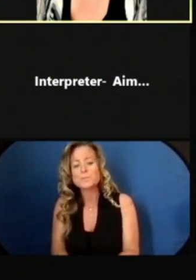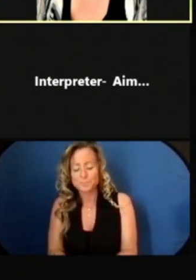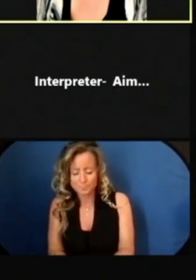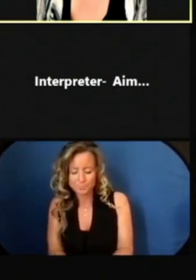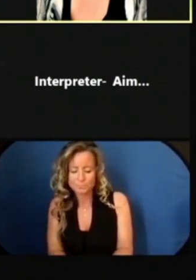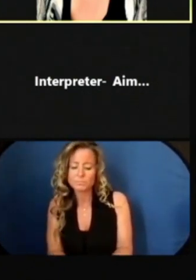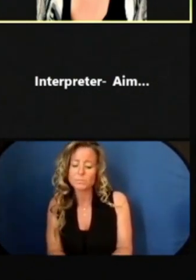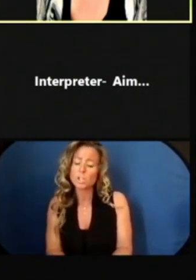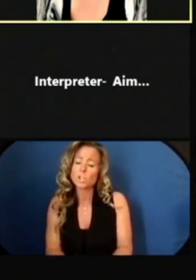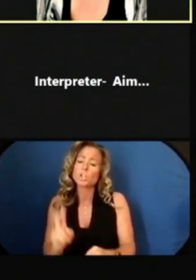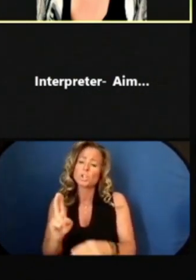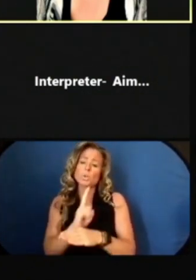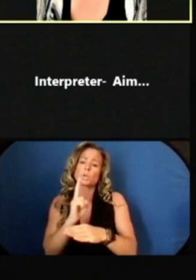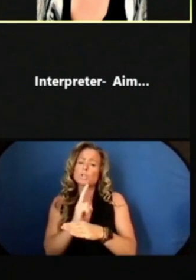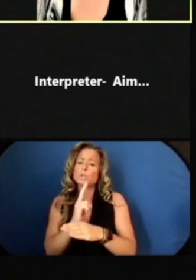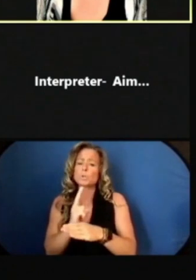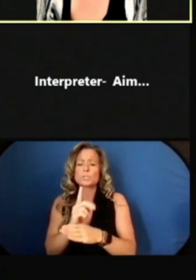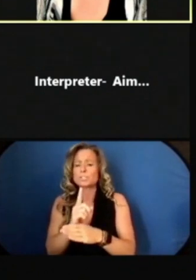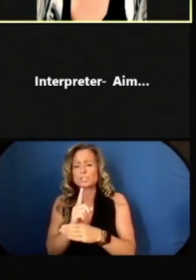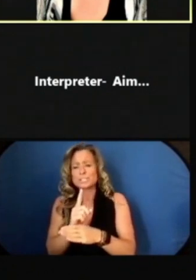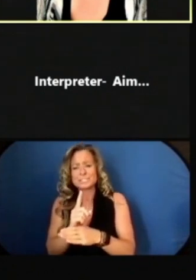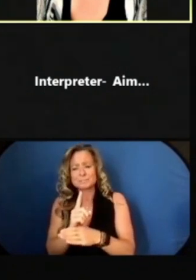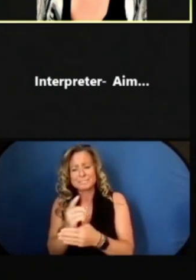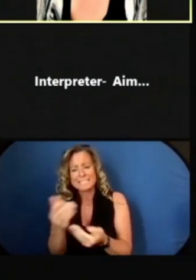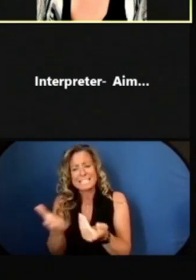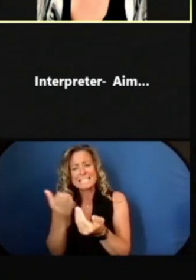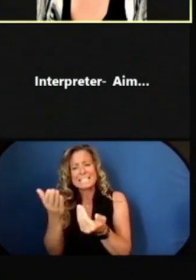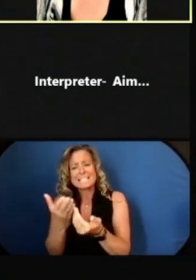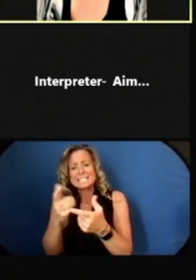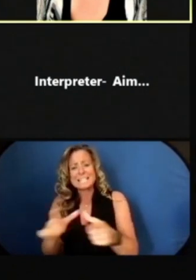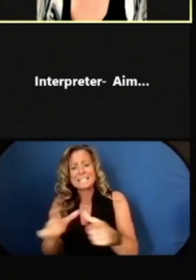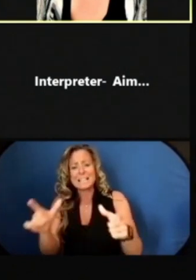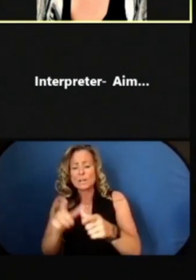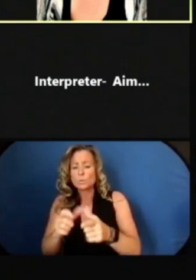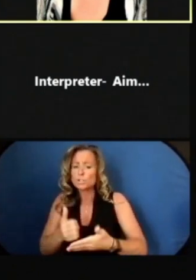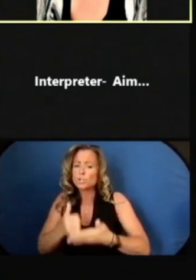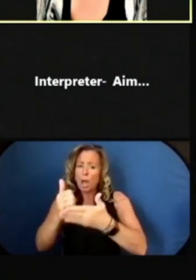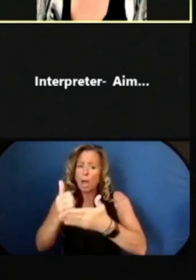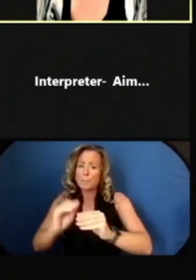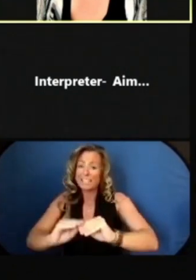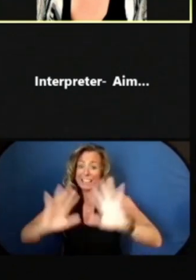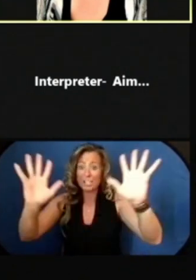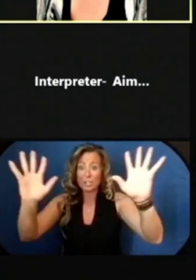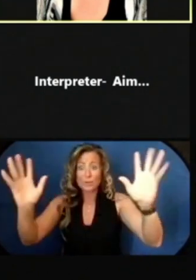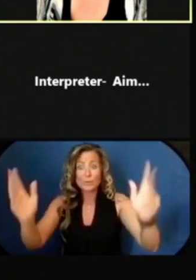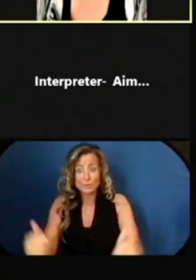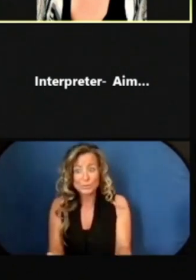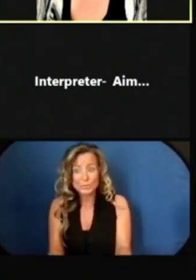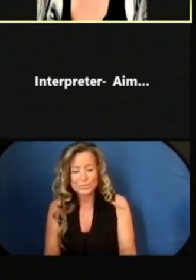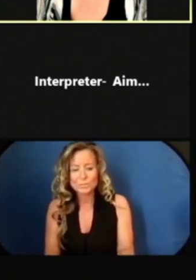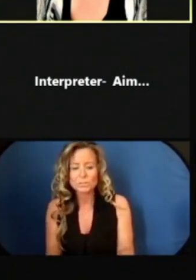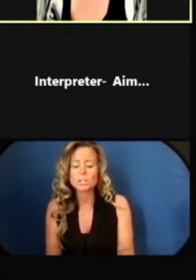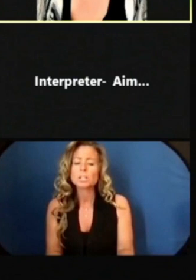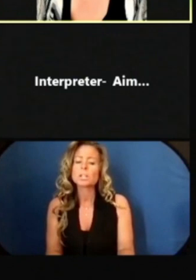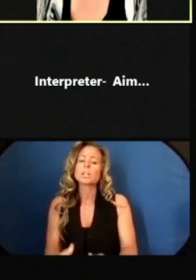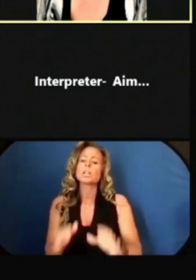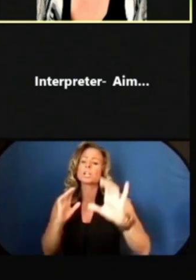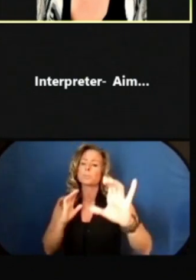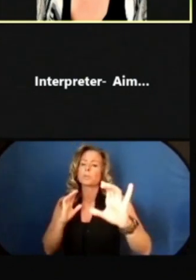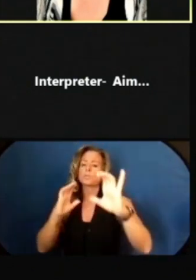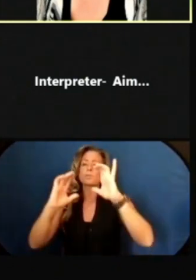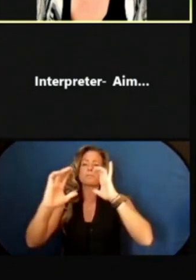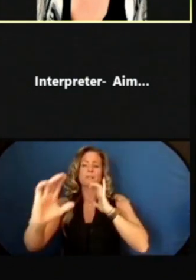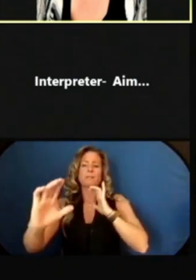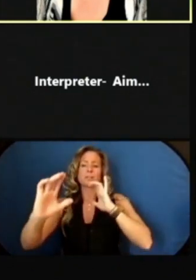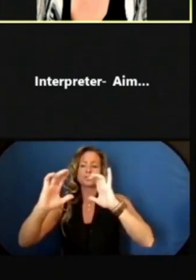And use plain language. This is health literacy. We know this. A communication is in plain